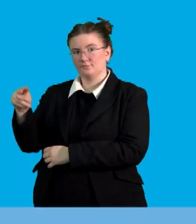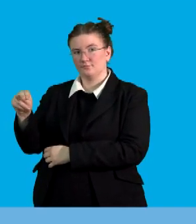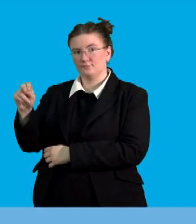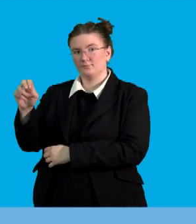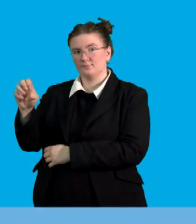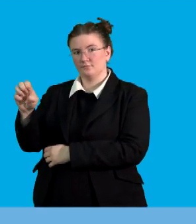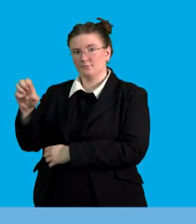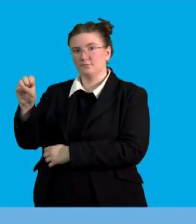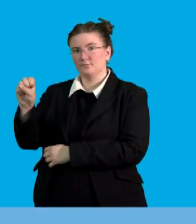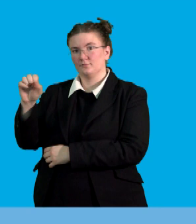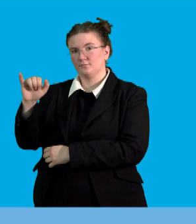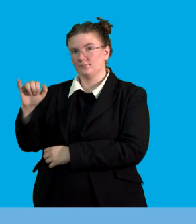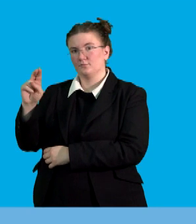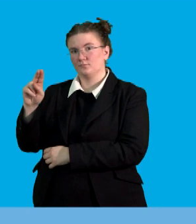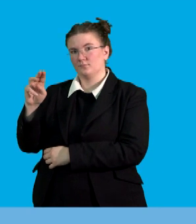magnesium